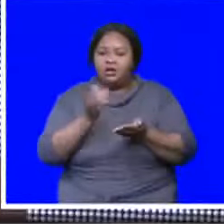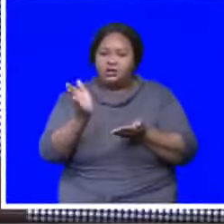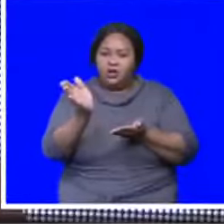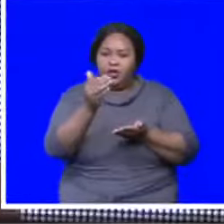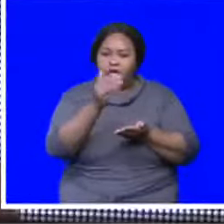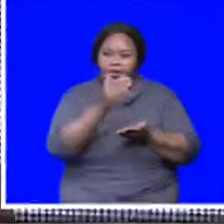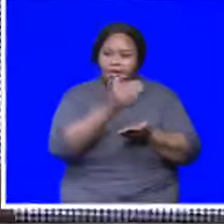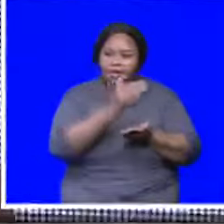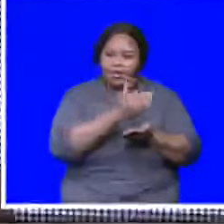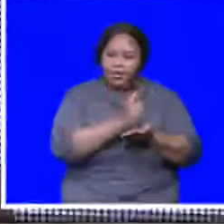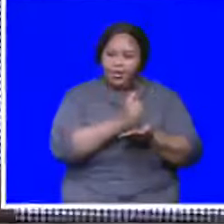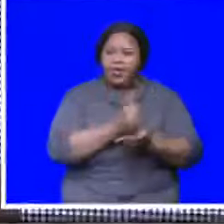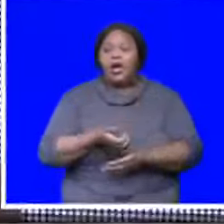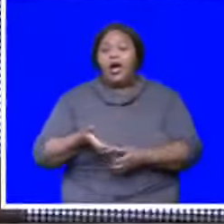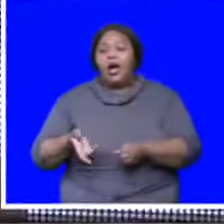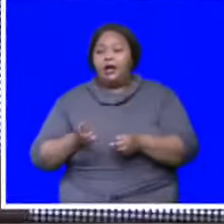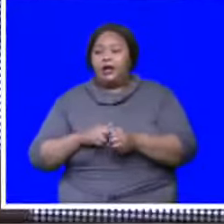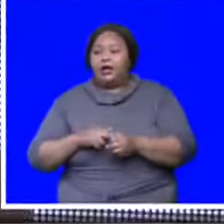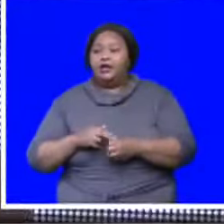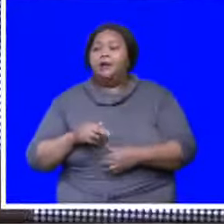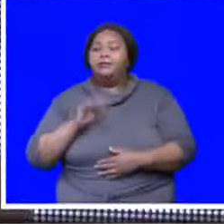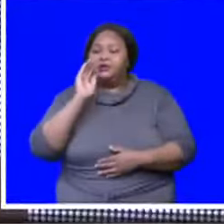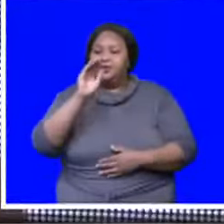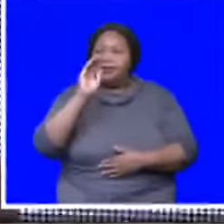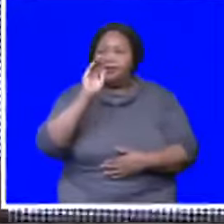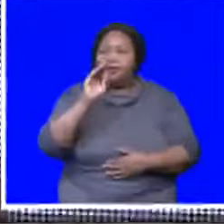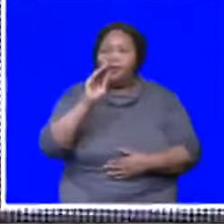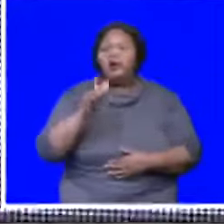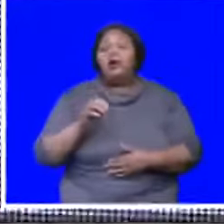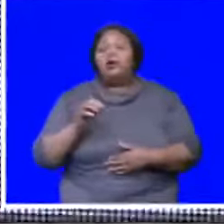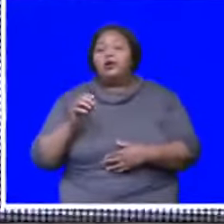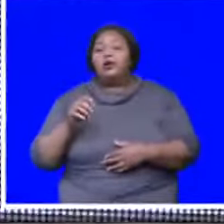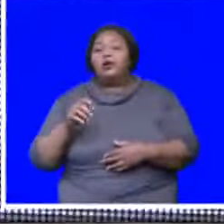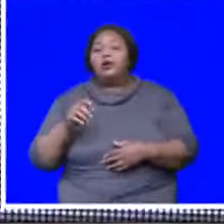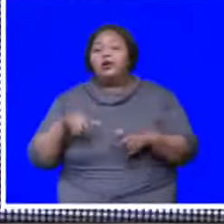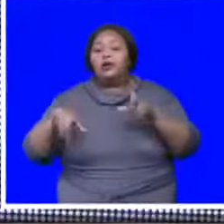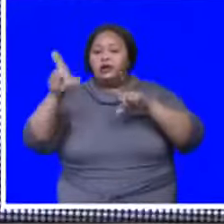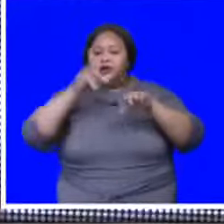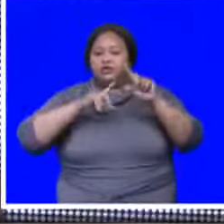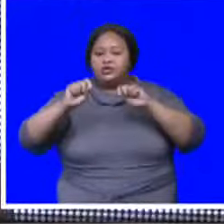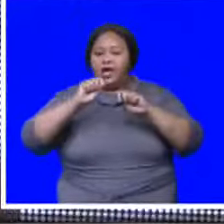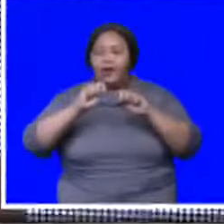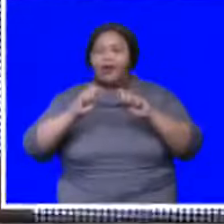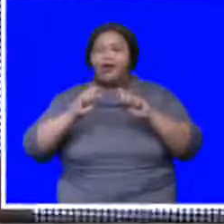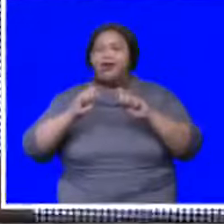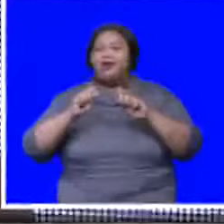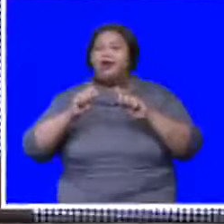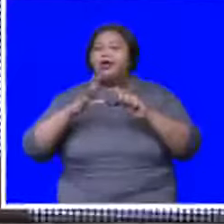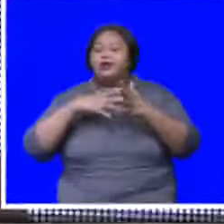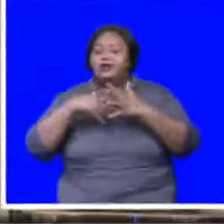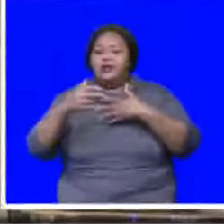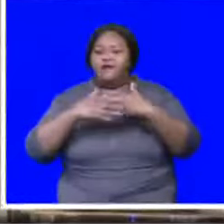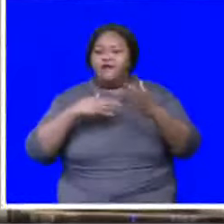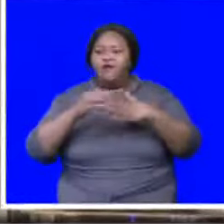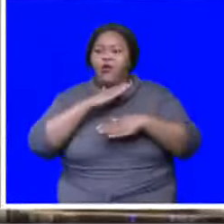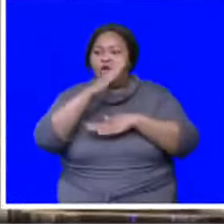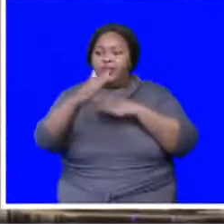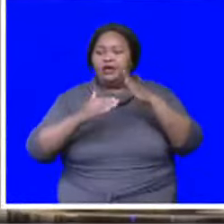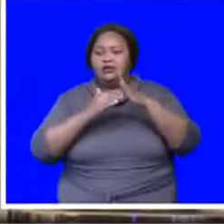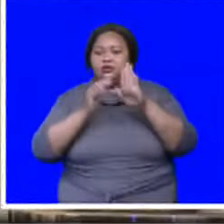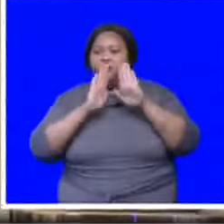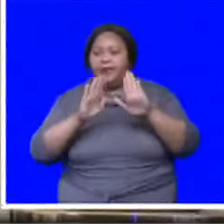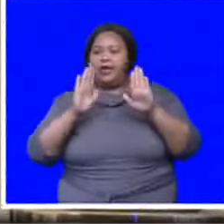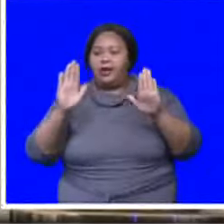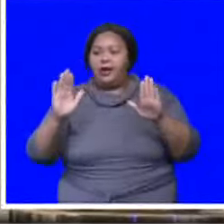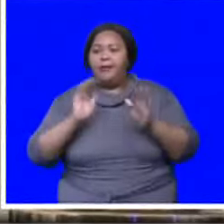archives, including consultations with the National Archives, King Sobhuza II Memorial Park, and